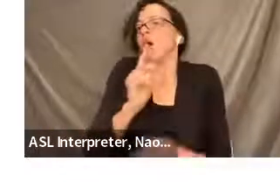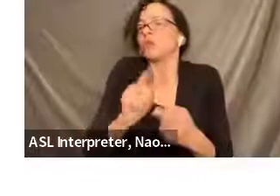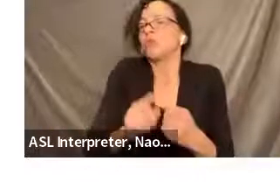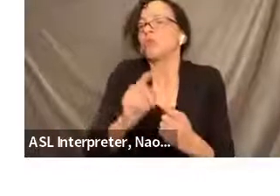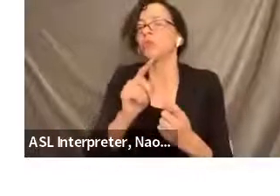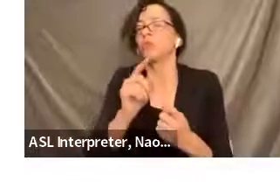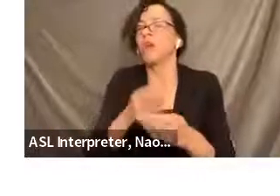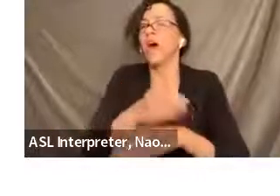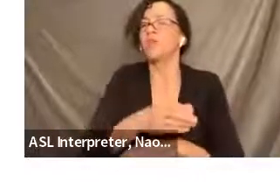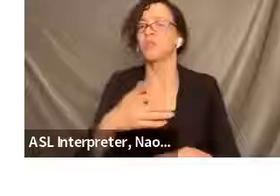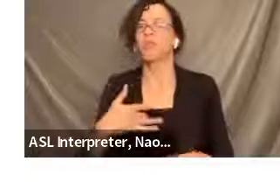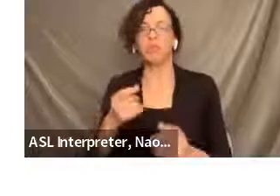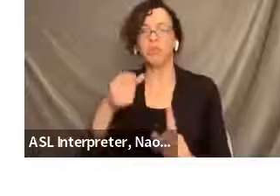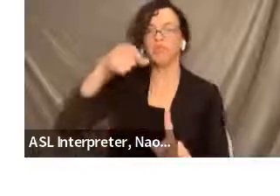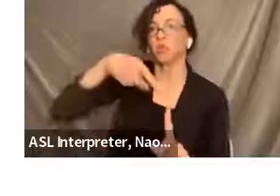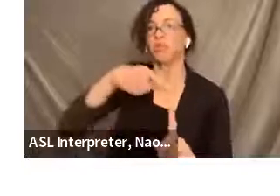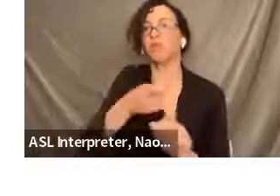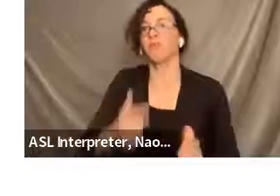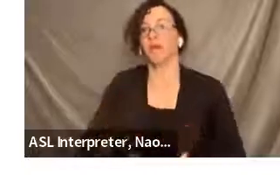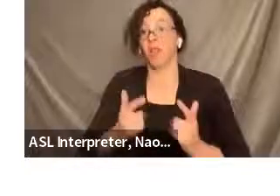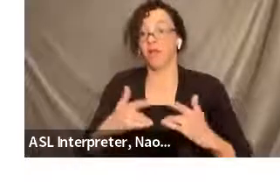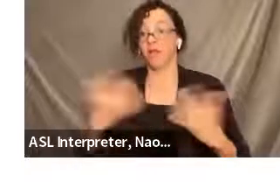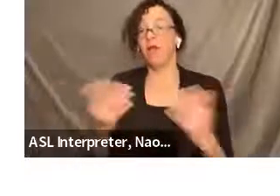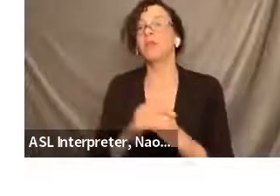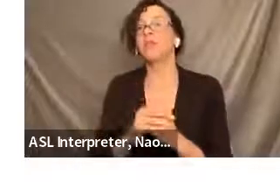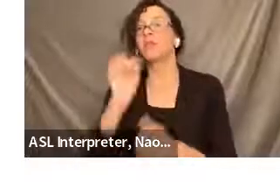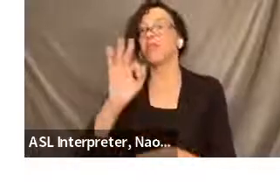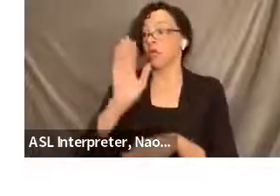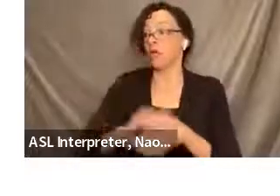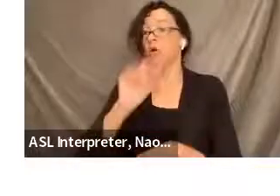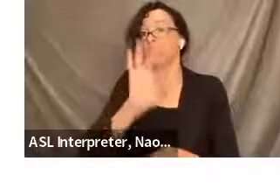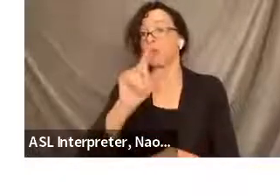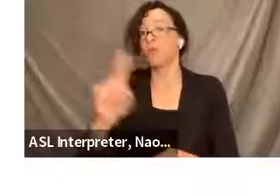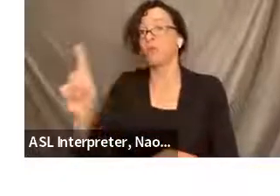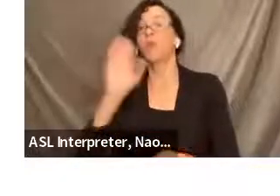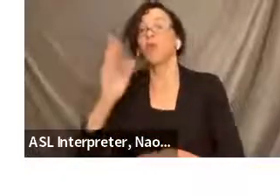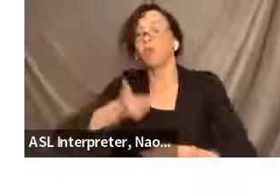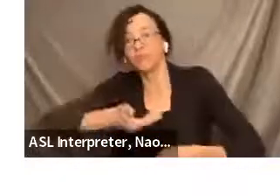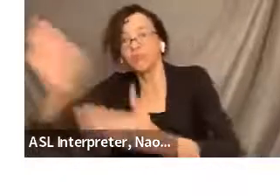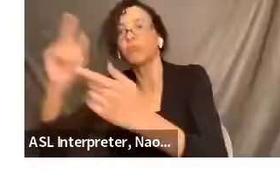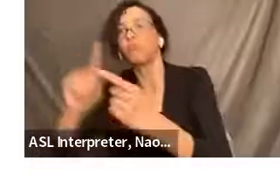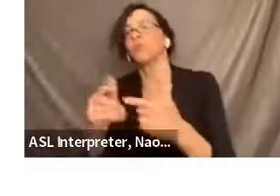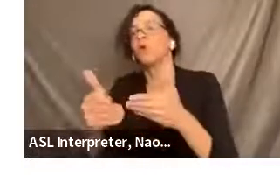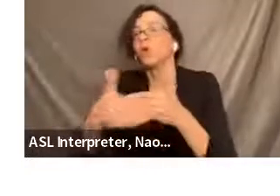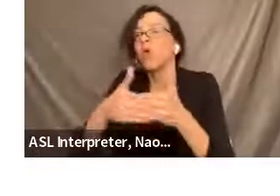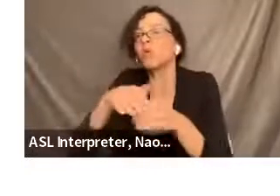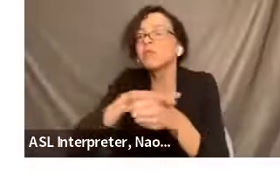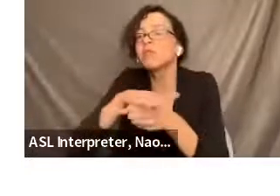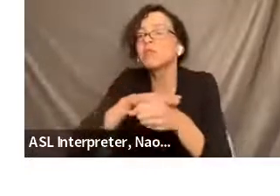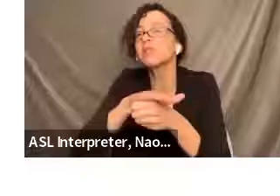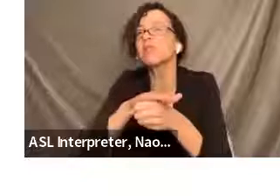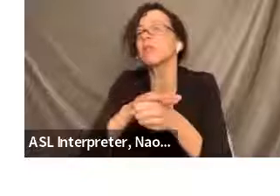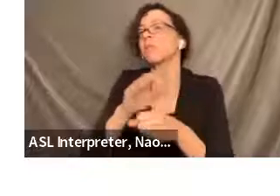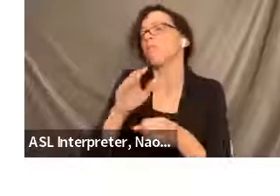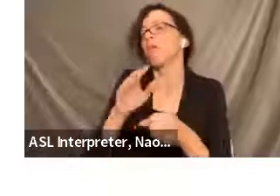if they call 911, they'll be transported to the closest emergency department. If they say they have suicidal